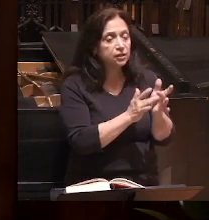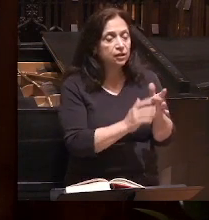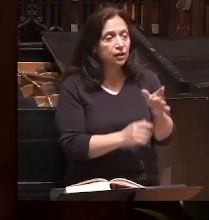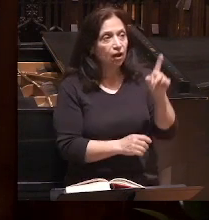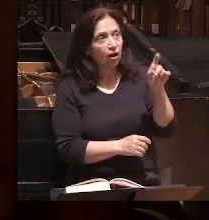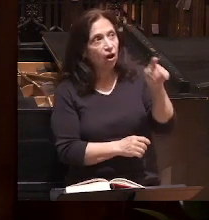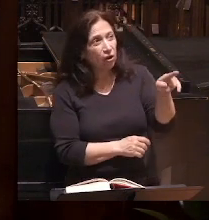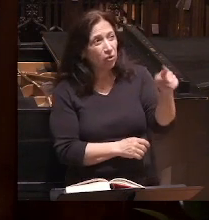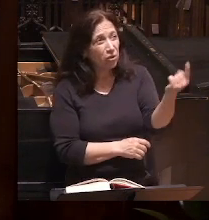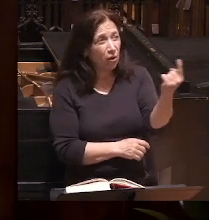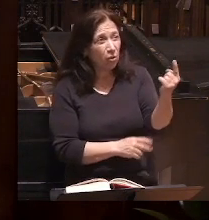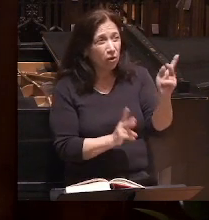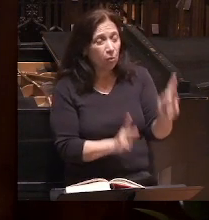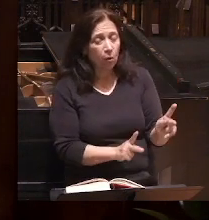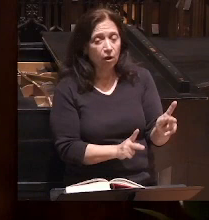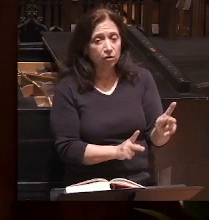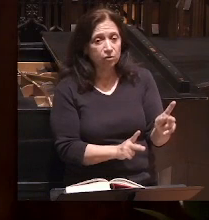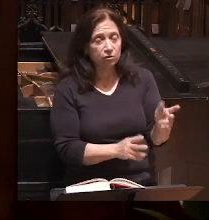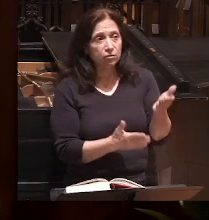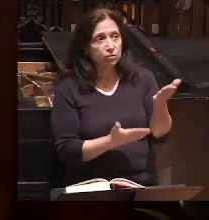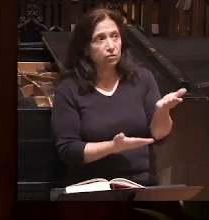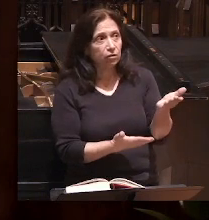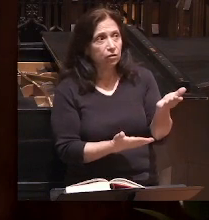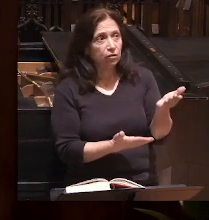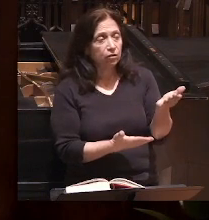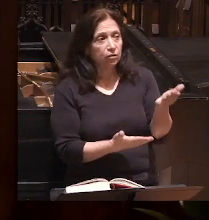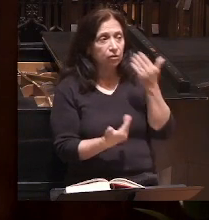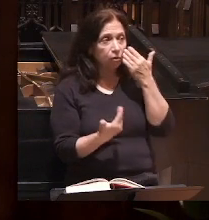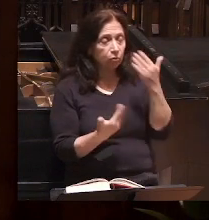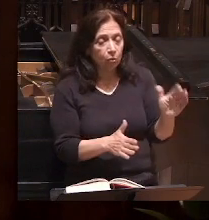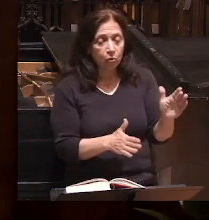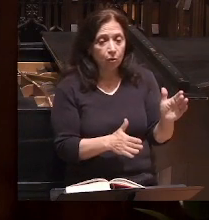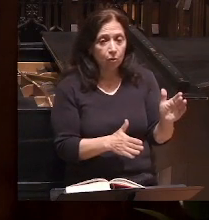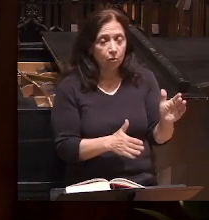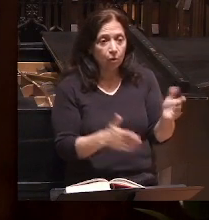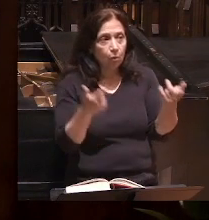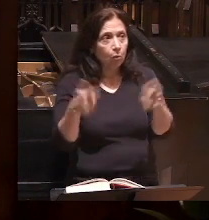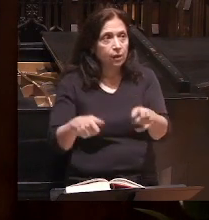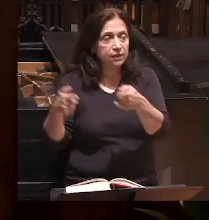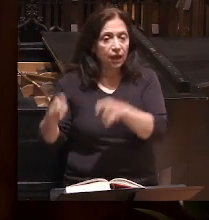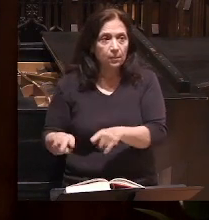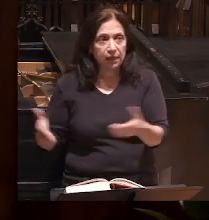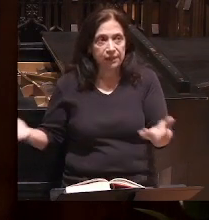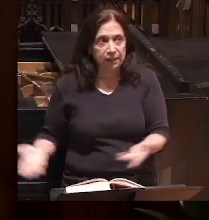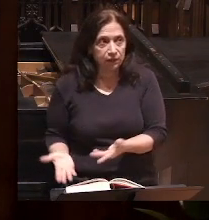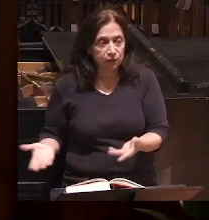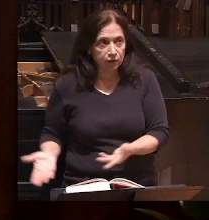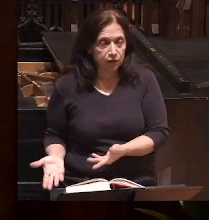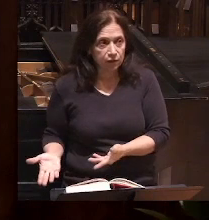you the only one that does not know what is happening here?